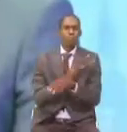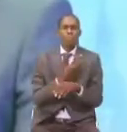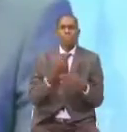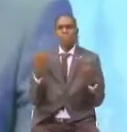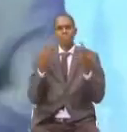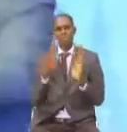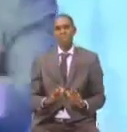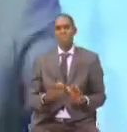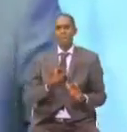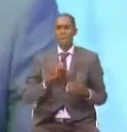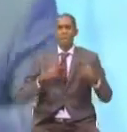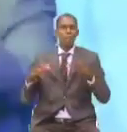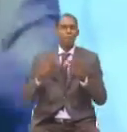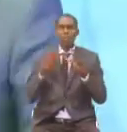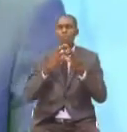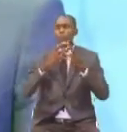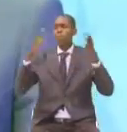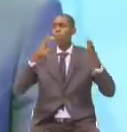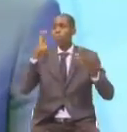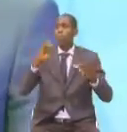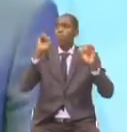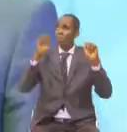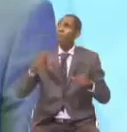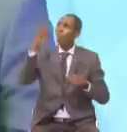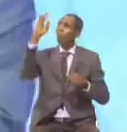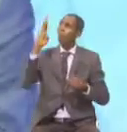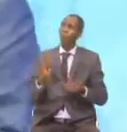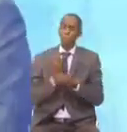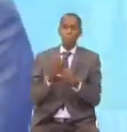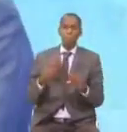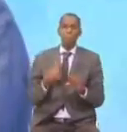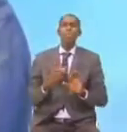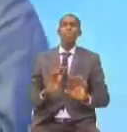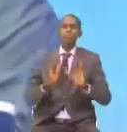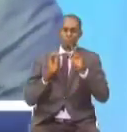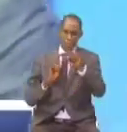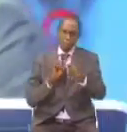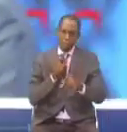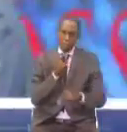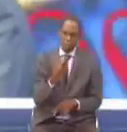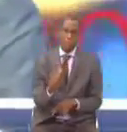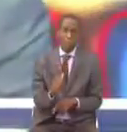evil. Can God save me? Fear thou not. I've done what I'm even finding difficult